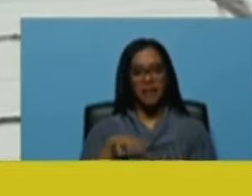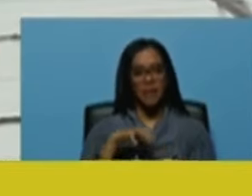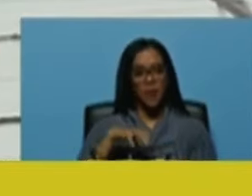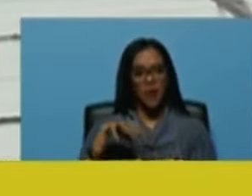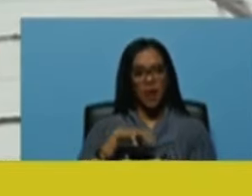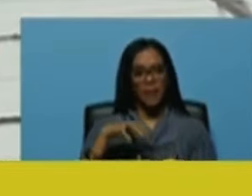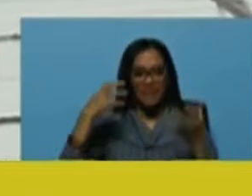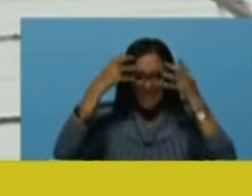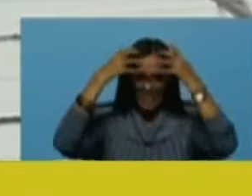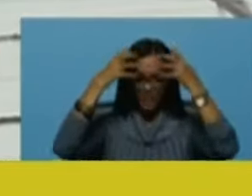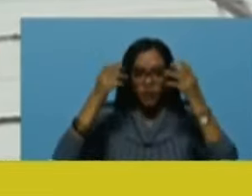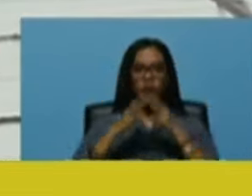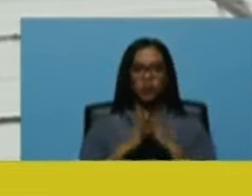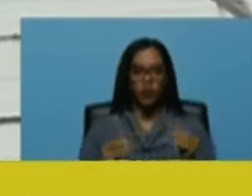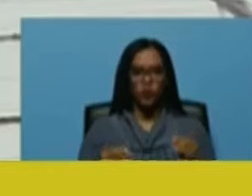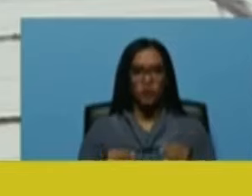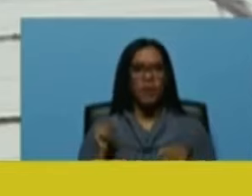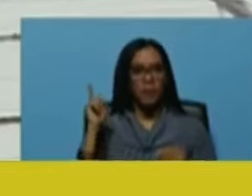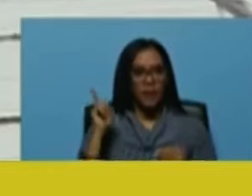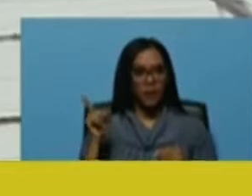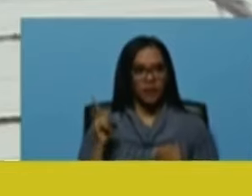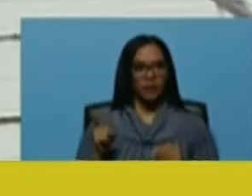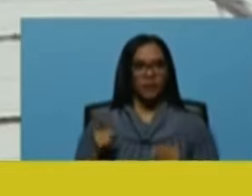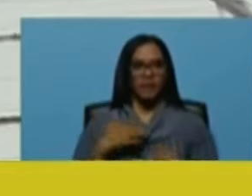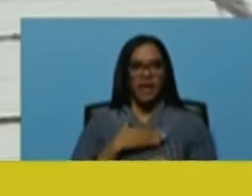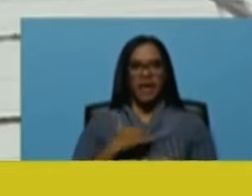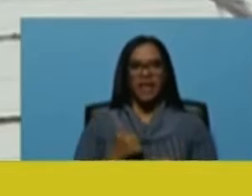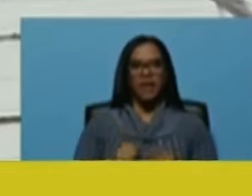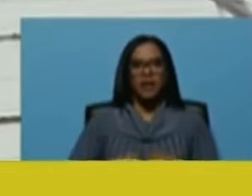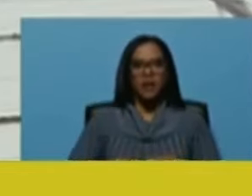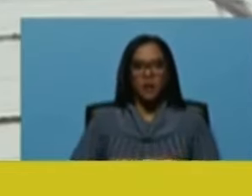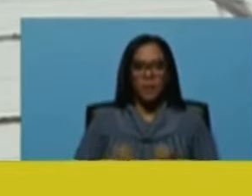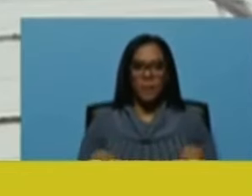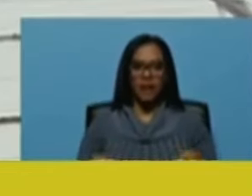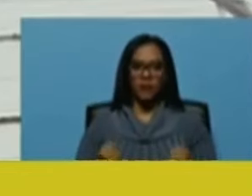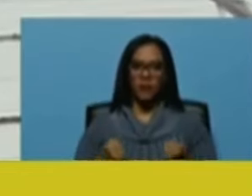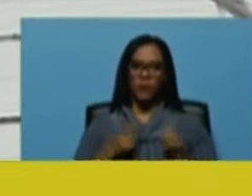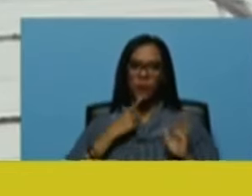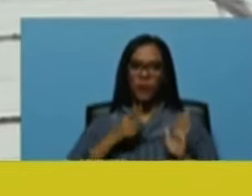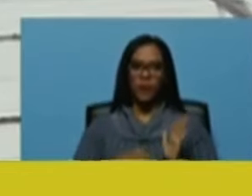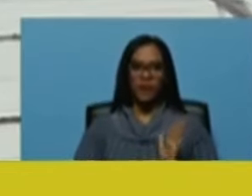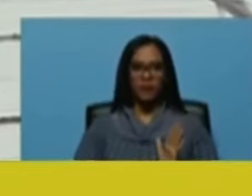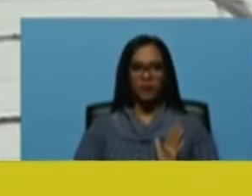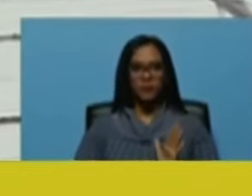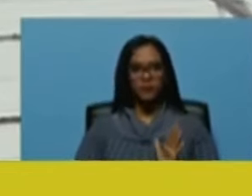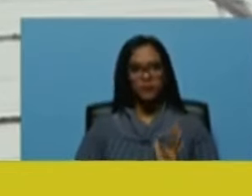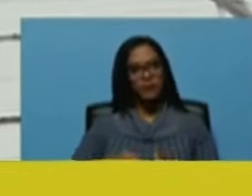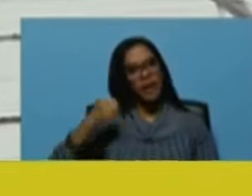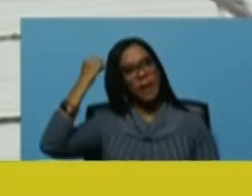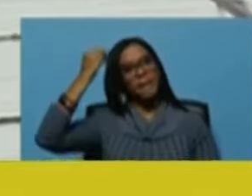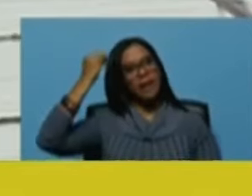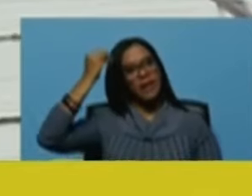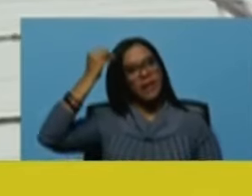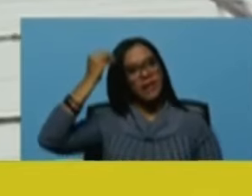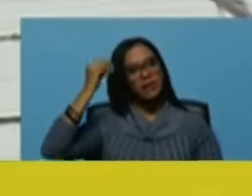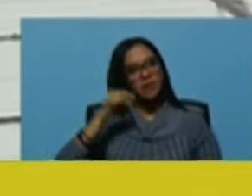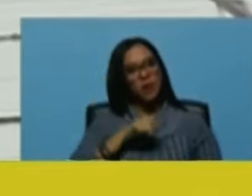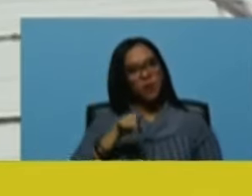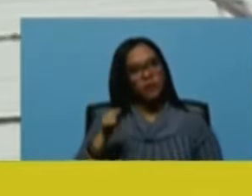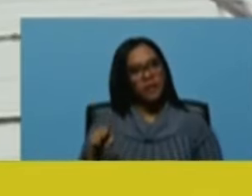of all of us, but they wanted to destroy us, ourselves, together. Imagine